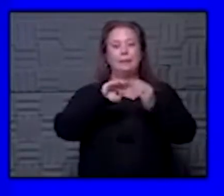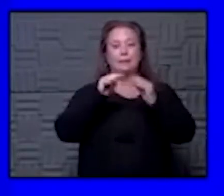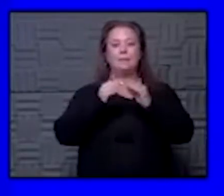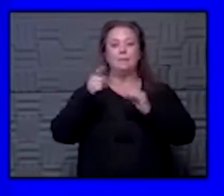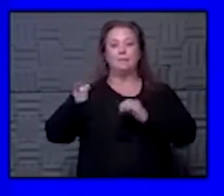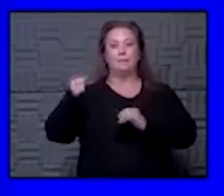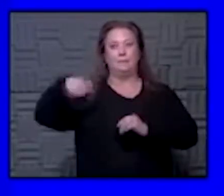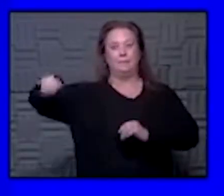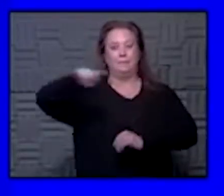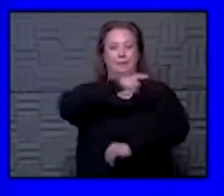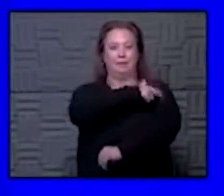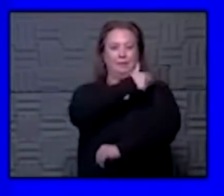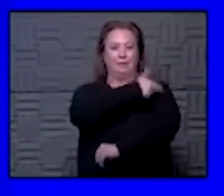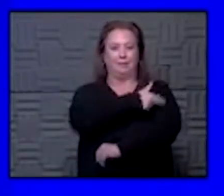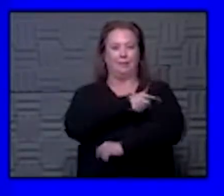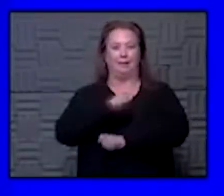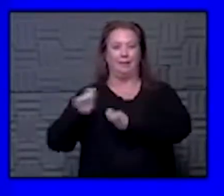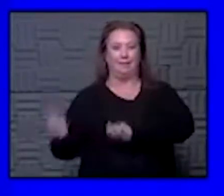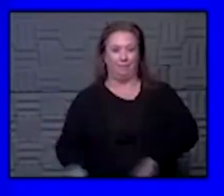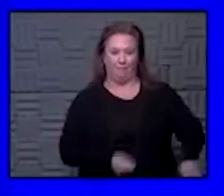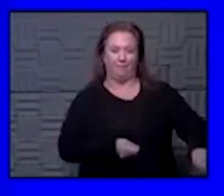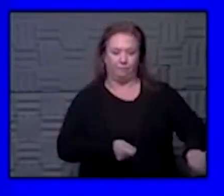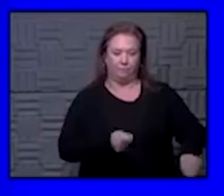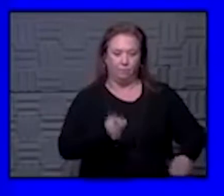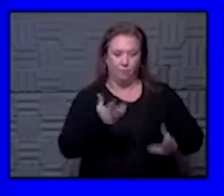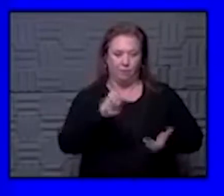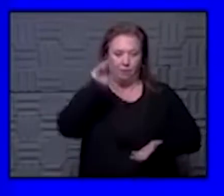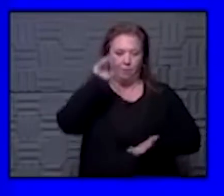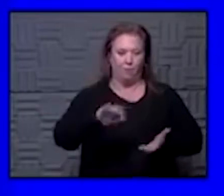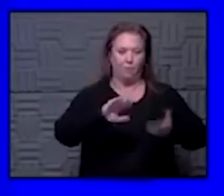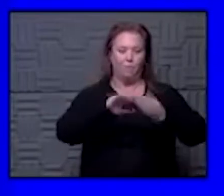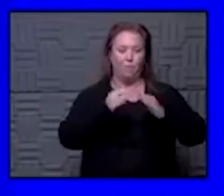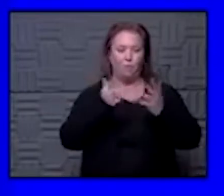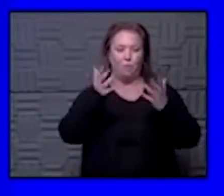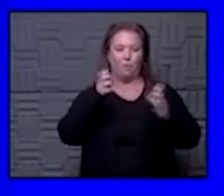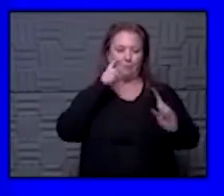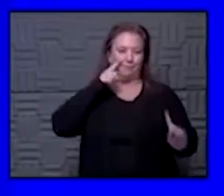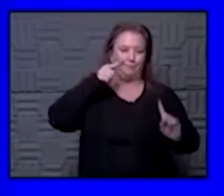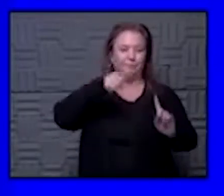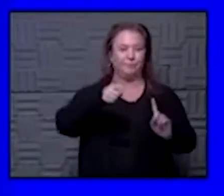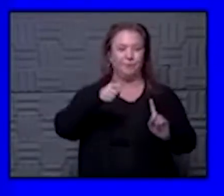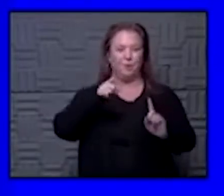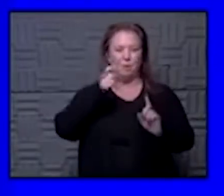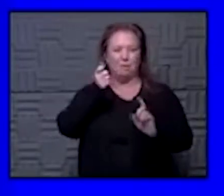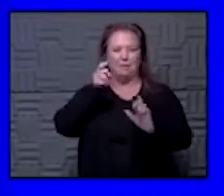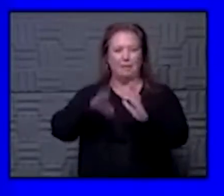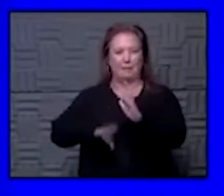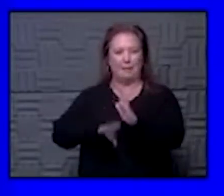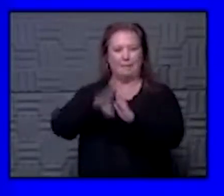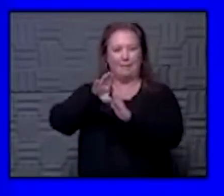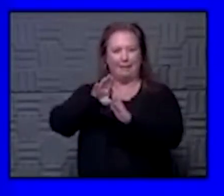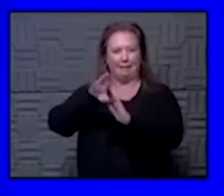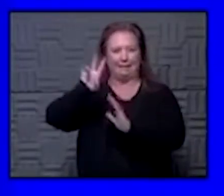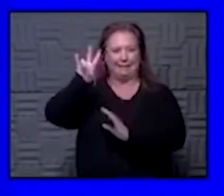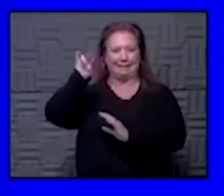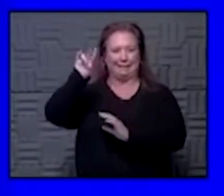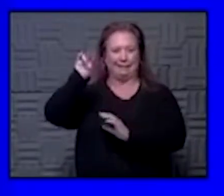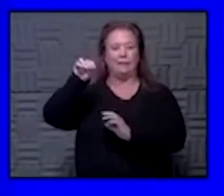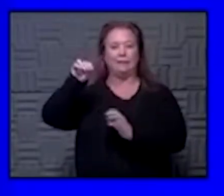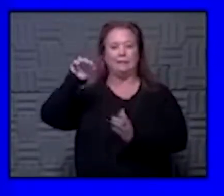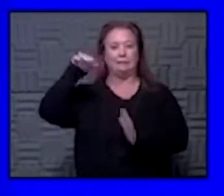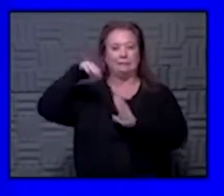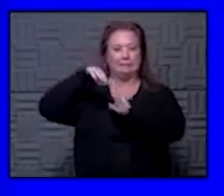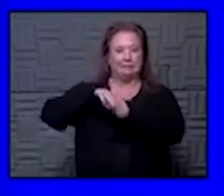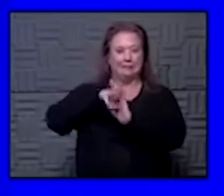in the hospital are like golf scores. The less is better. We did have a peak of, high 70s, but now we're down